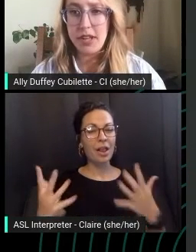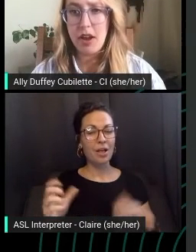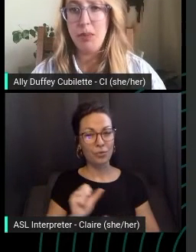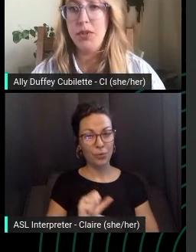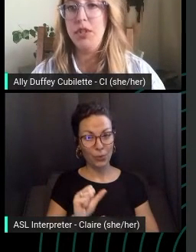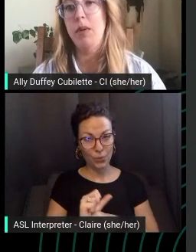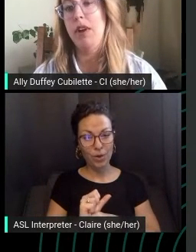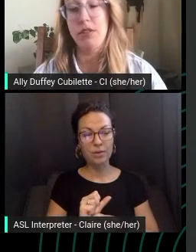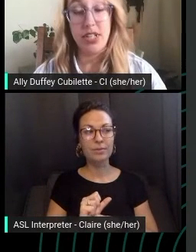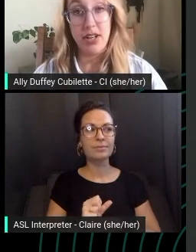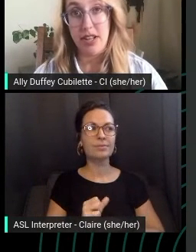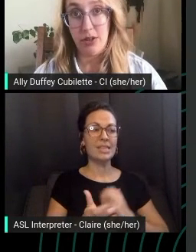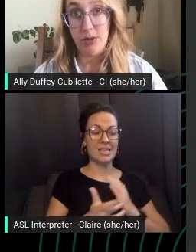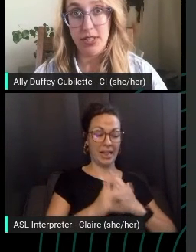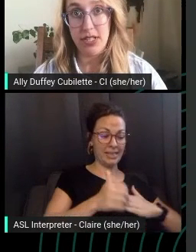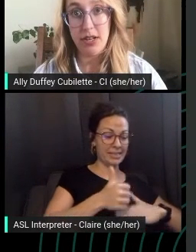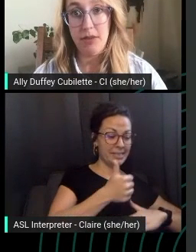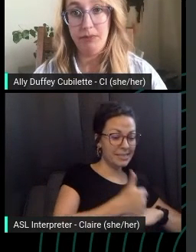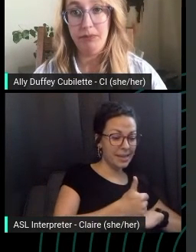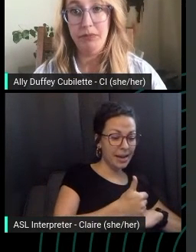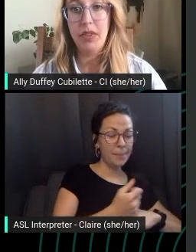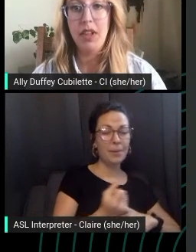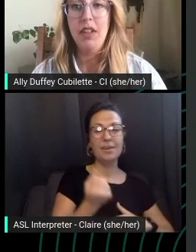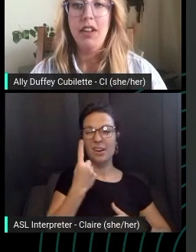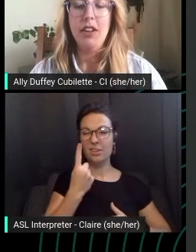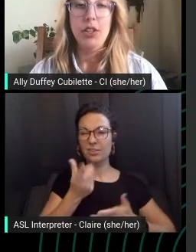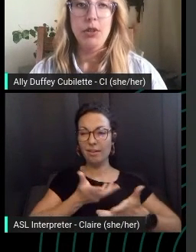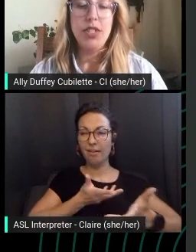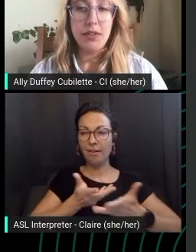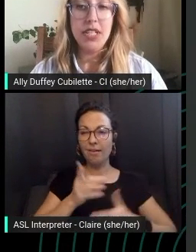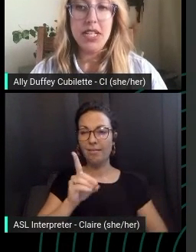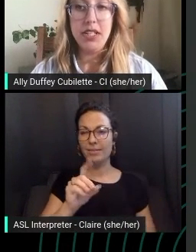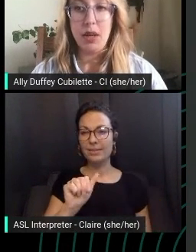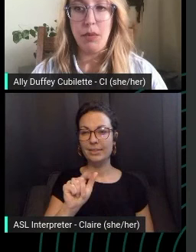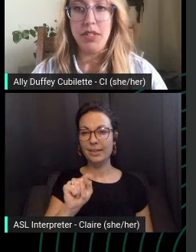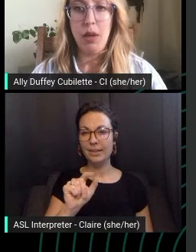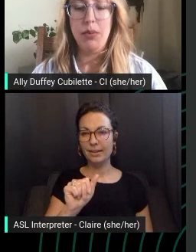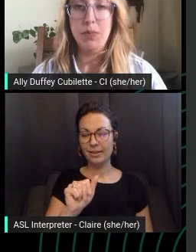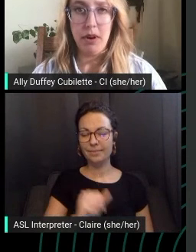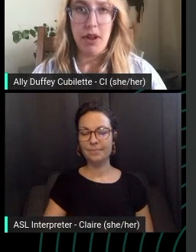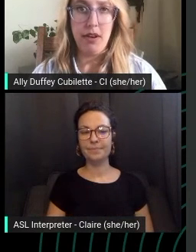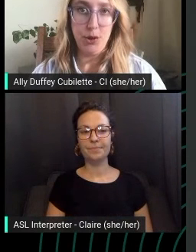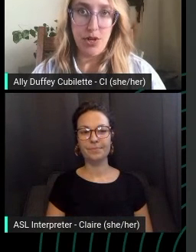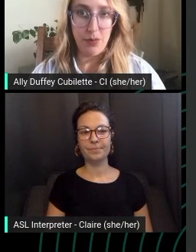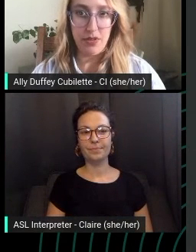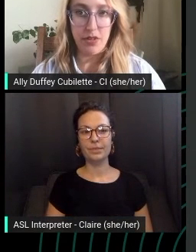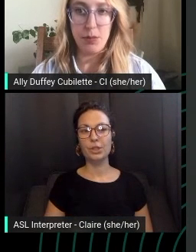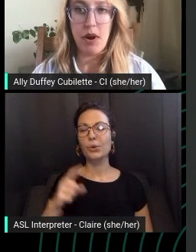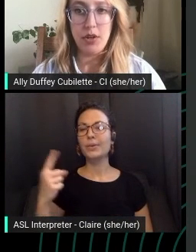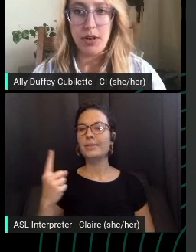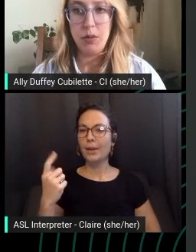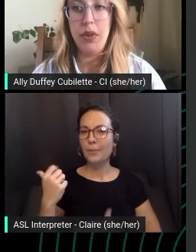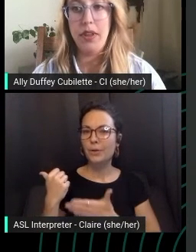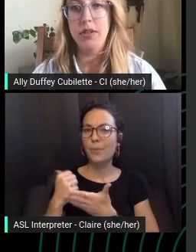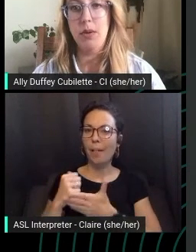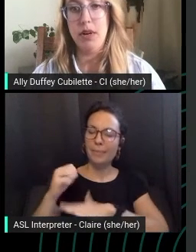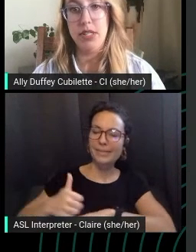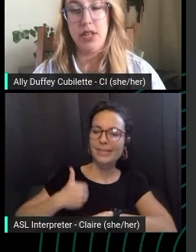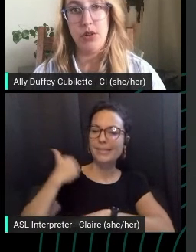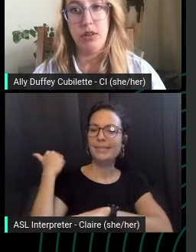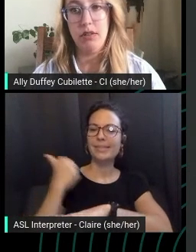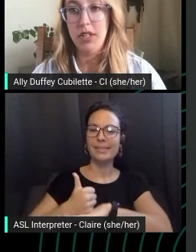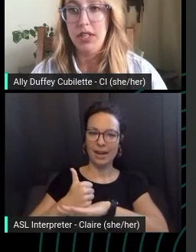technical setup to understanding and using the data. You'll definitely need someone to help spearhead and champion this project within